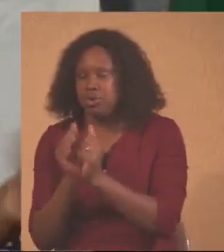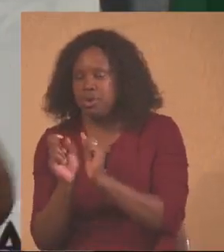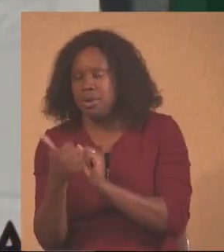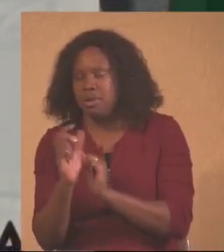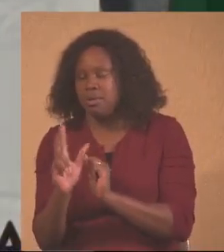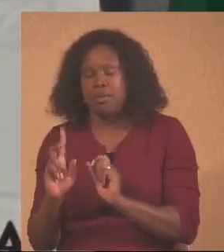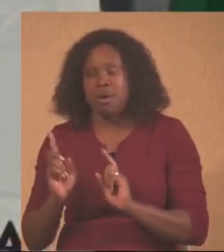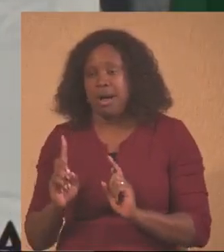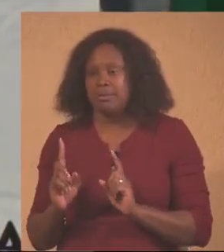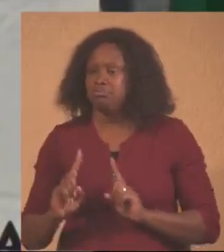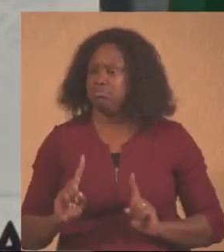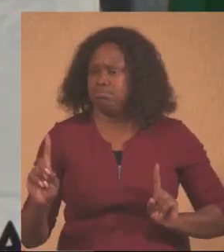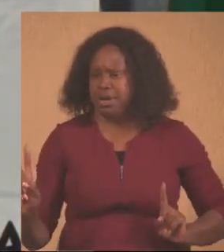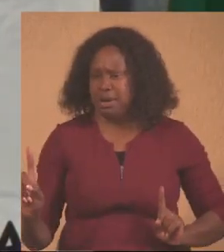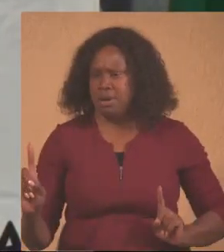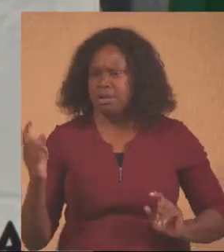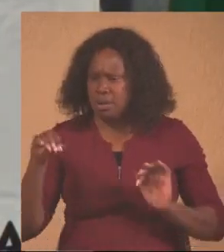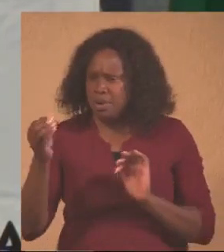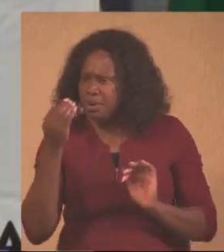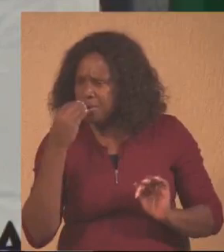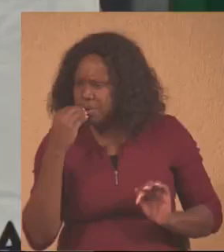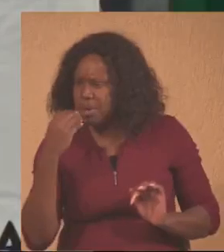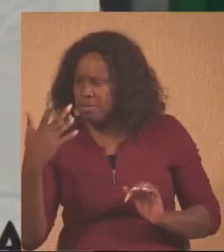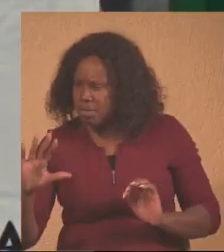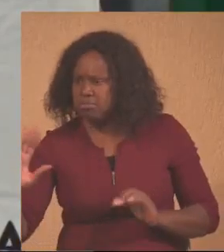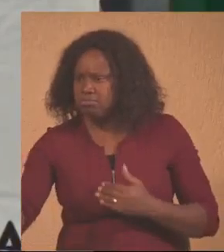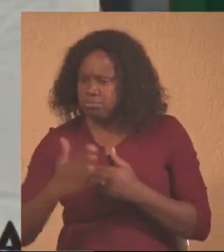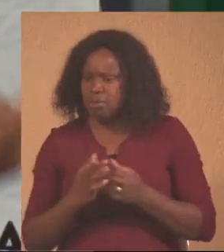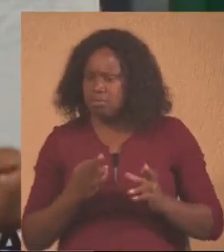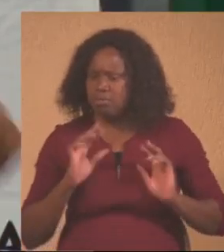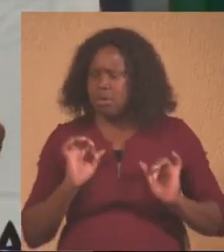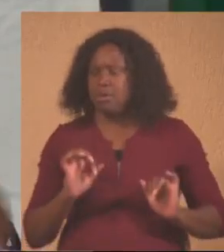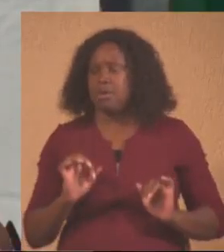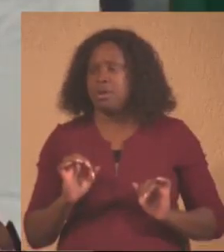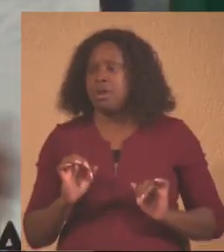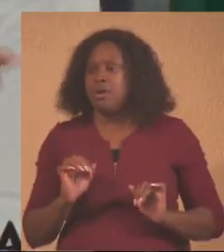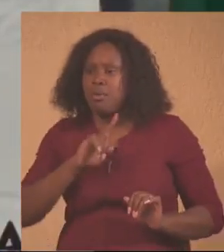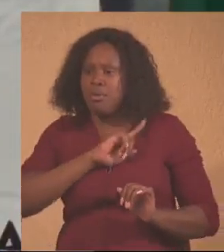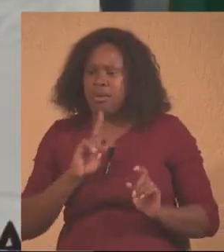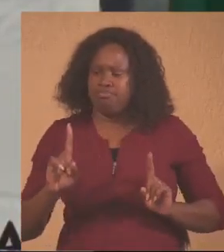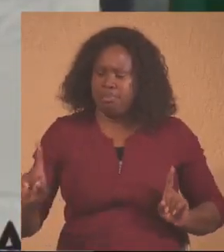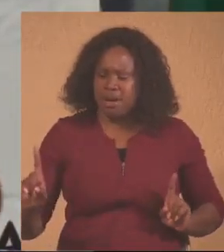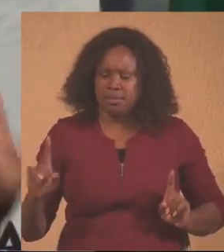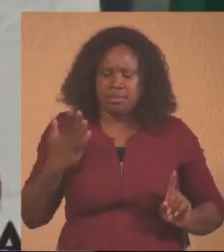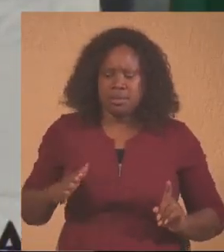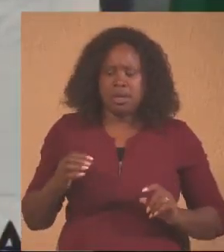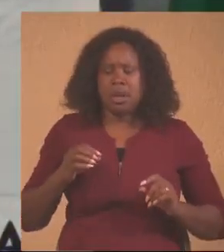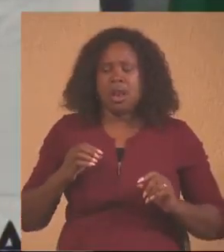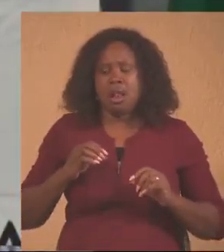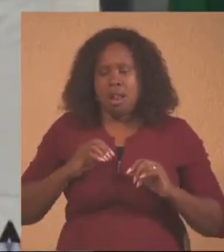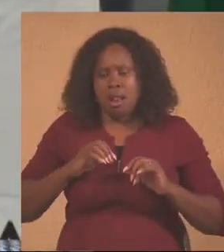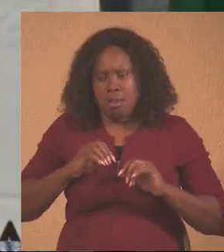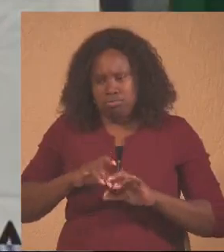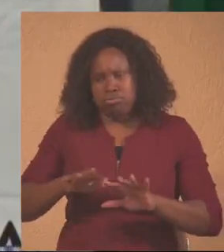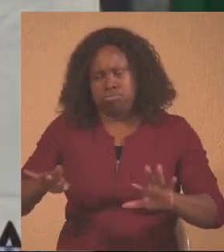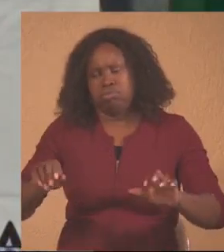social distance is there. So to ensure that I'm not transmitting the virus to another person, or I'm also